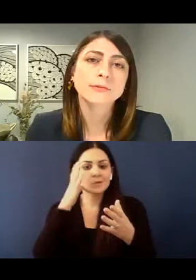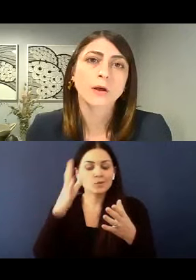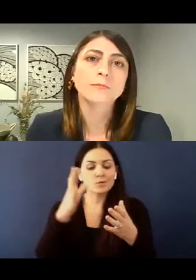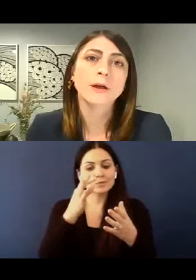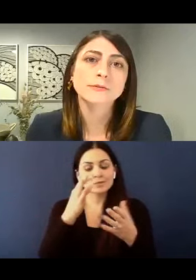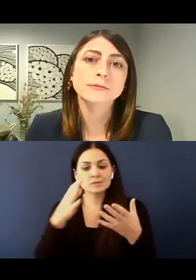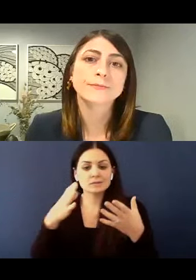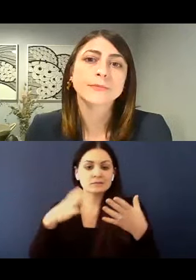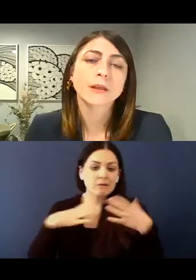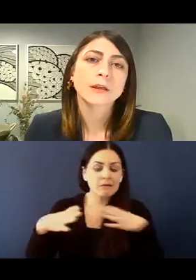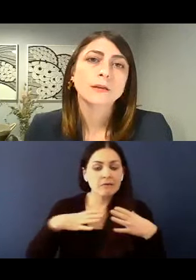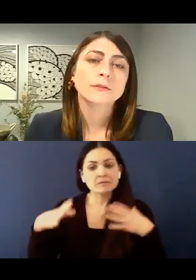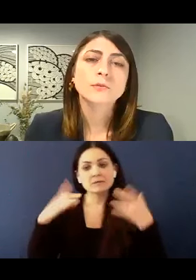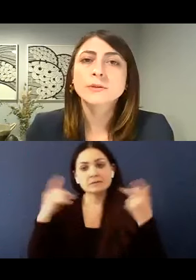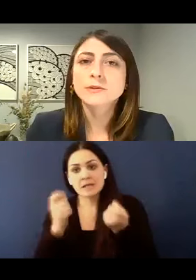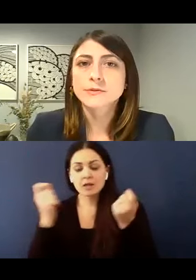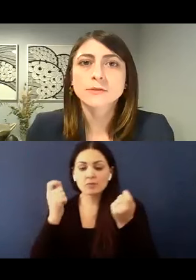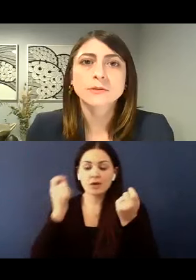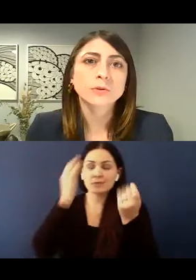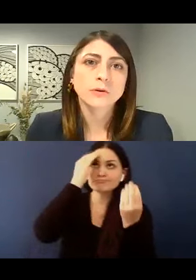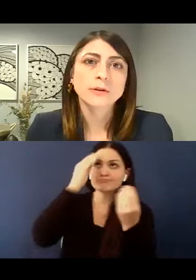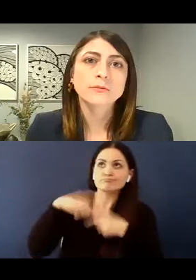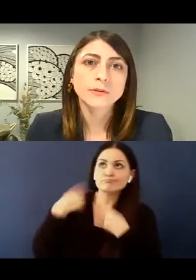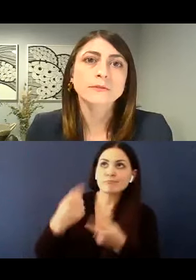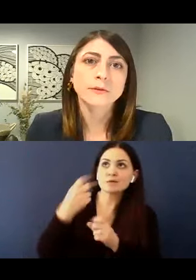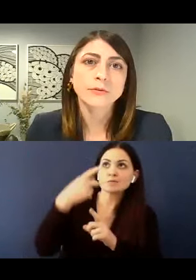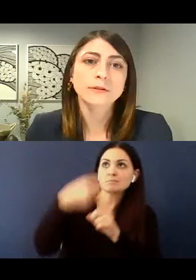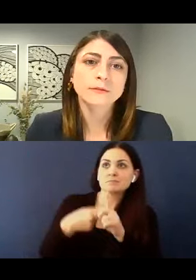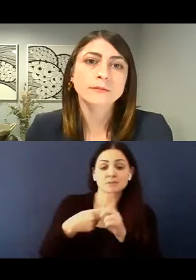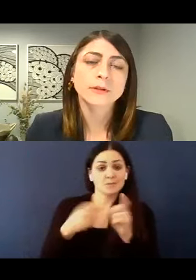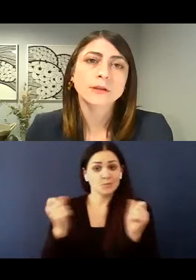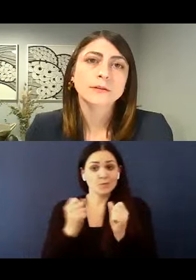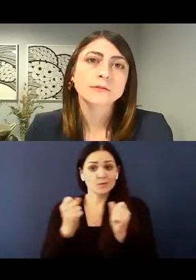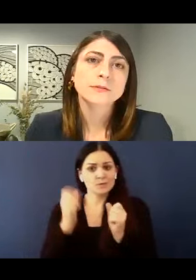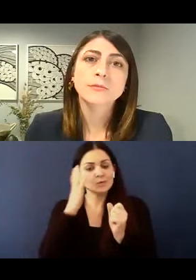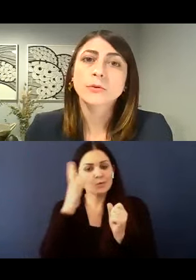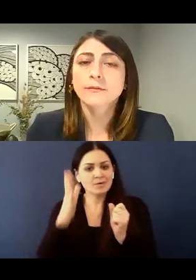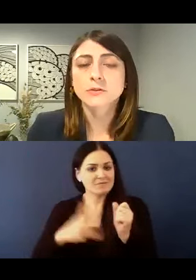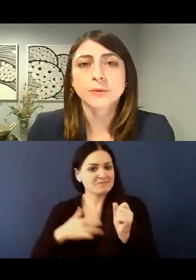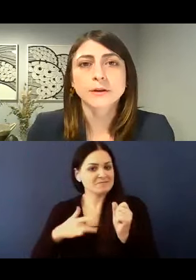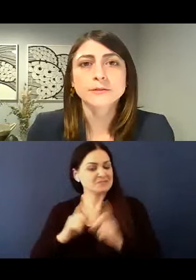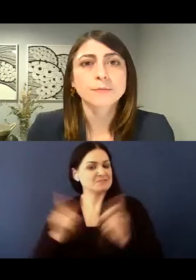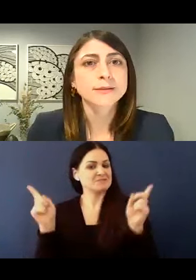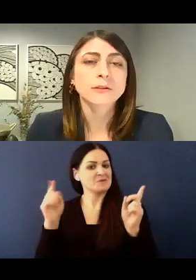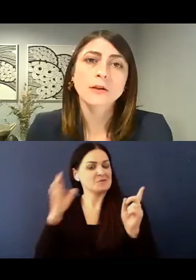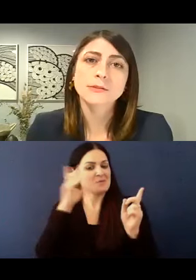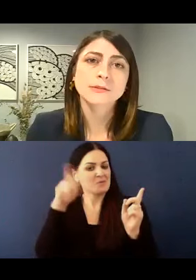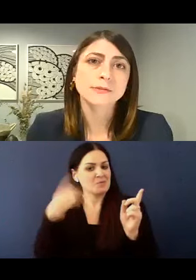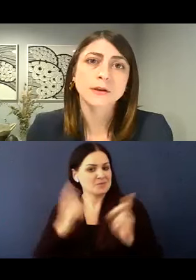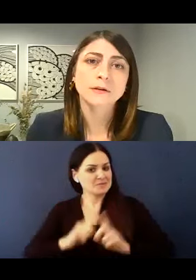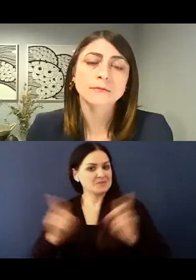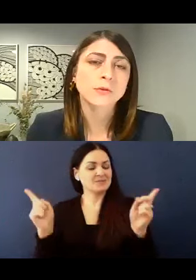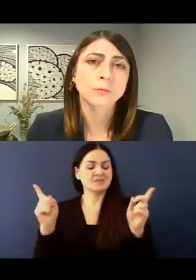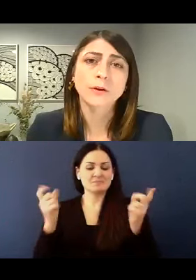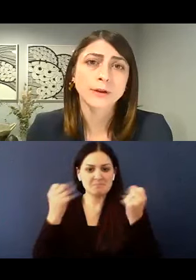the past 12 months. This winter season will look and feel different. Some of you have experienced immense losses